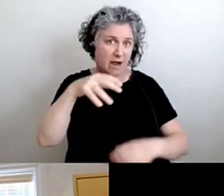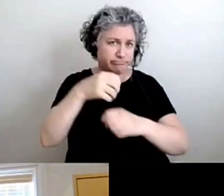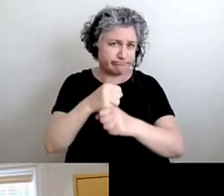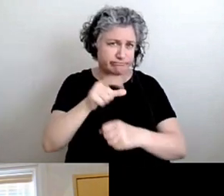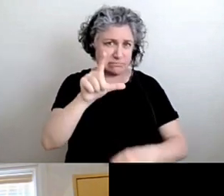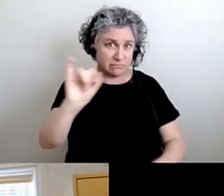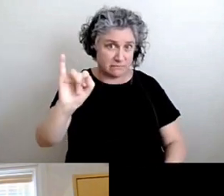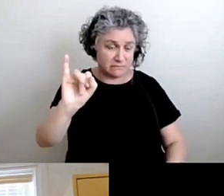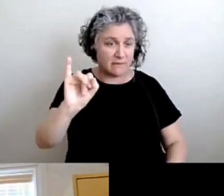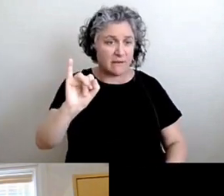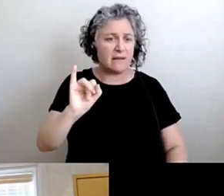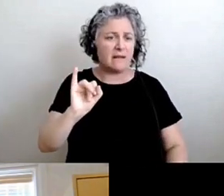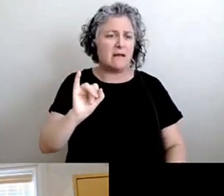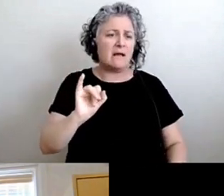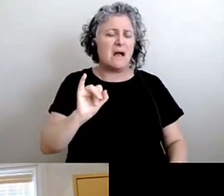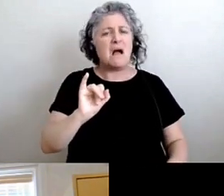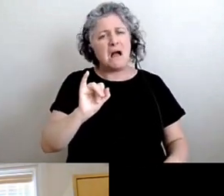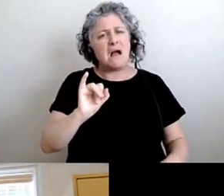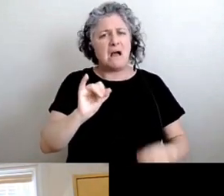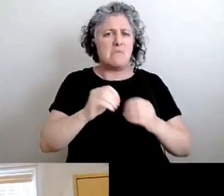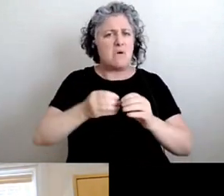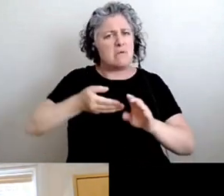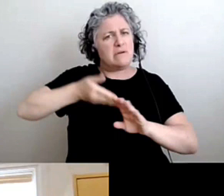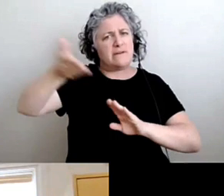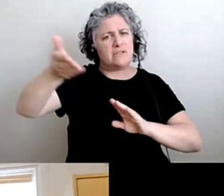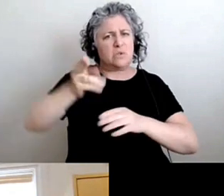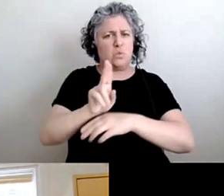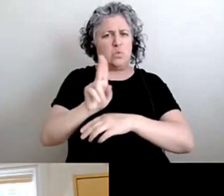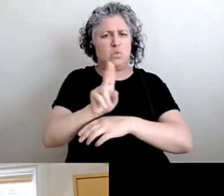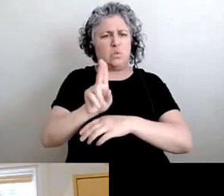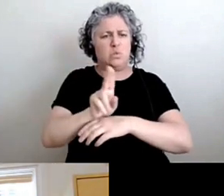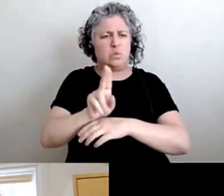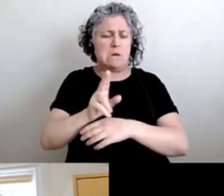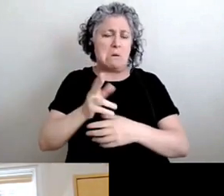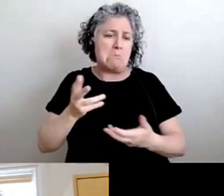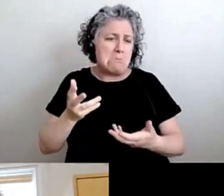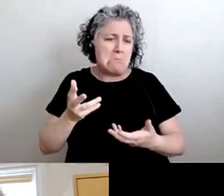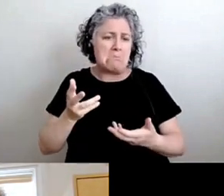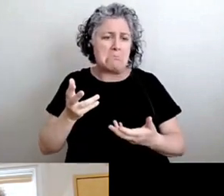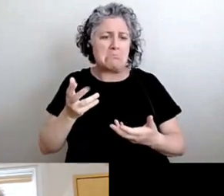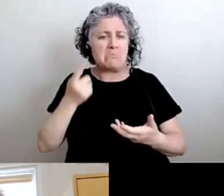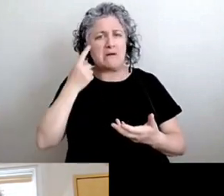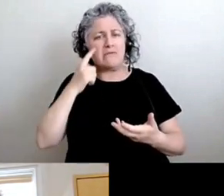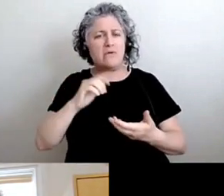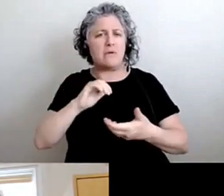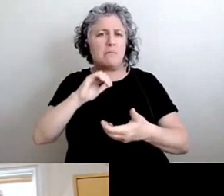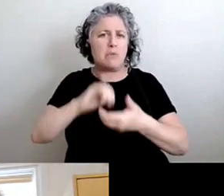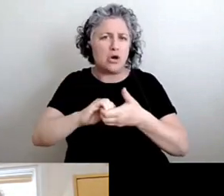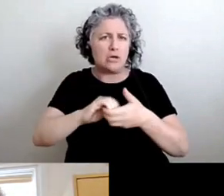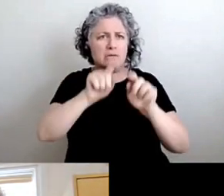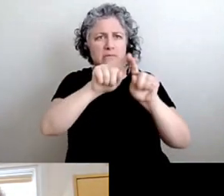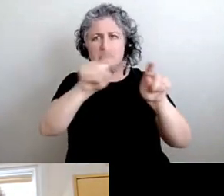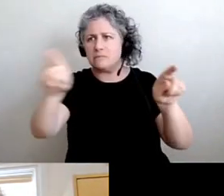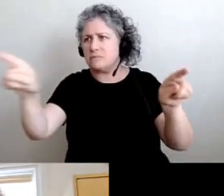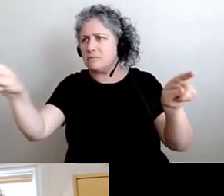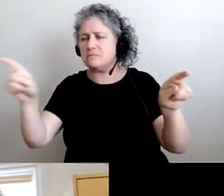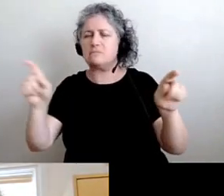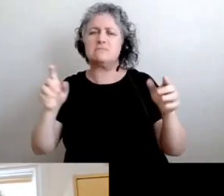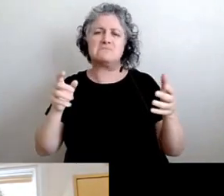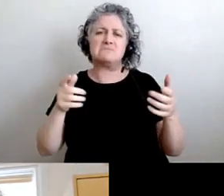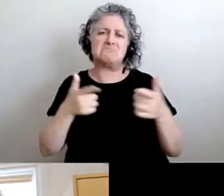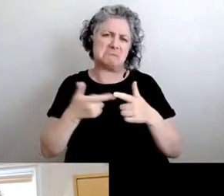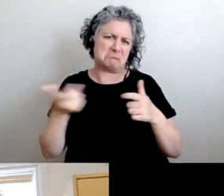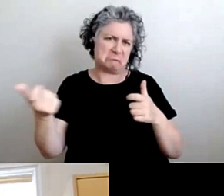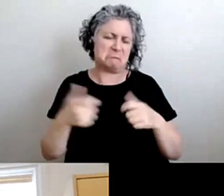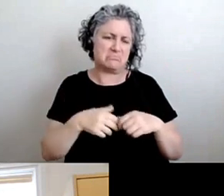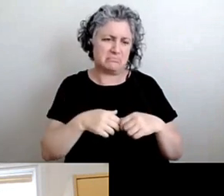LinkedIn, once again, we use it more professionally. And for partners and so forth.